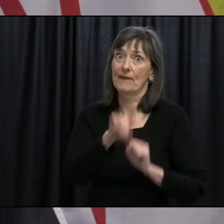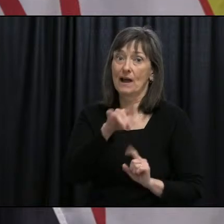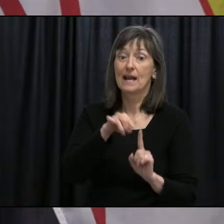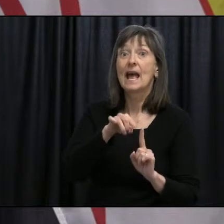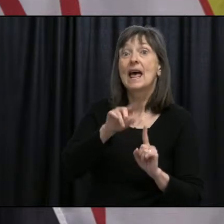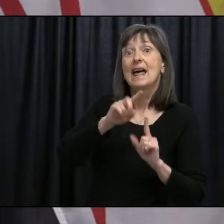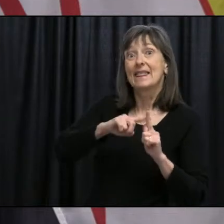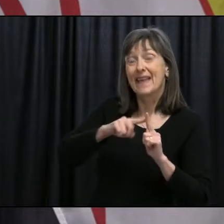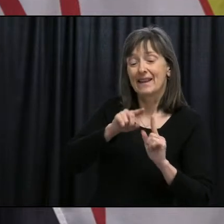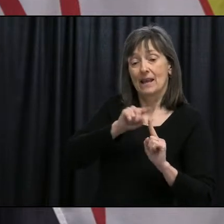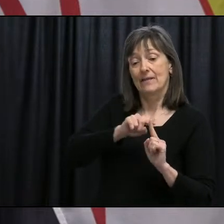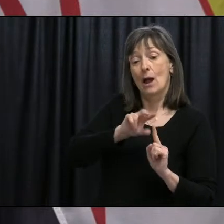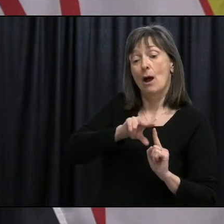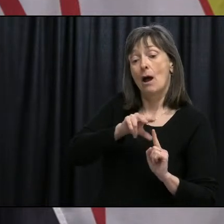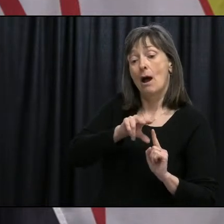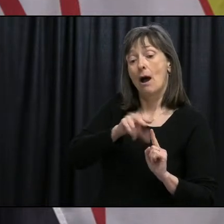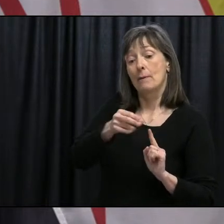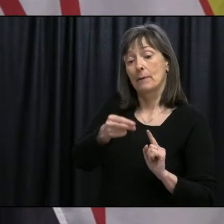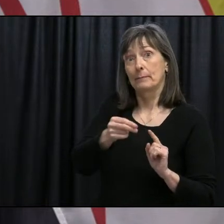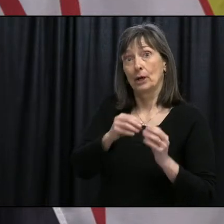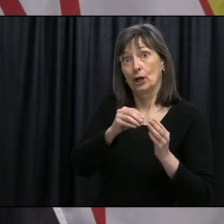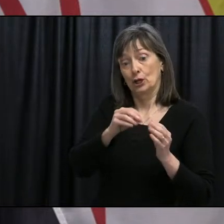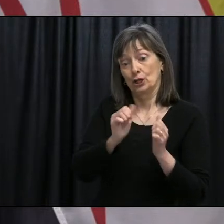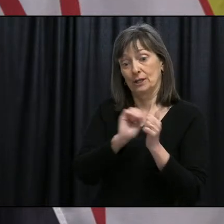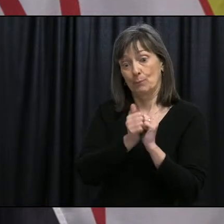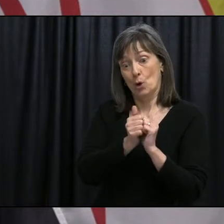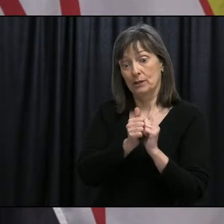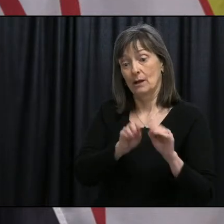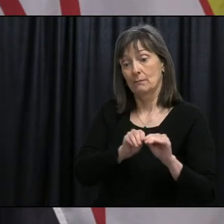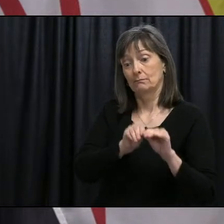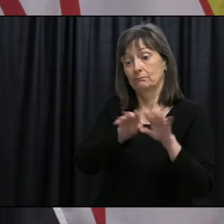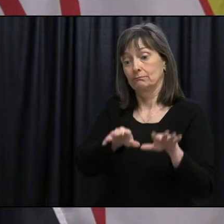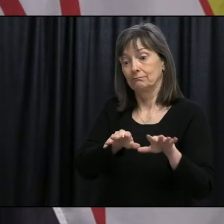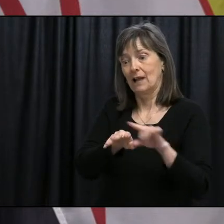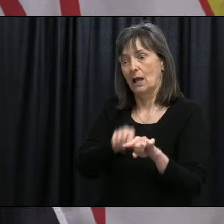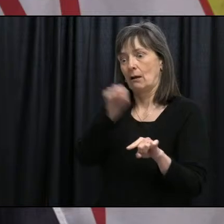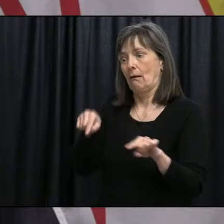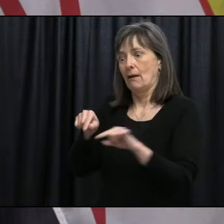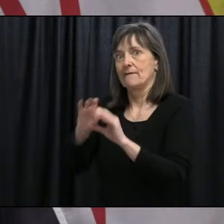sports that it took a lot to be able to work through that. So